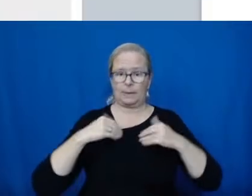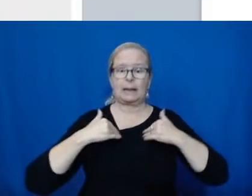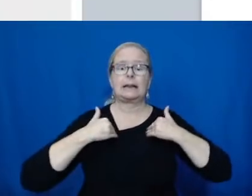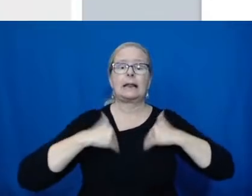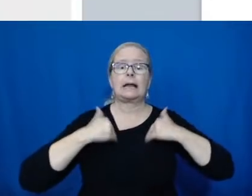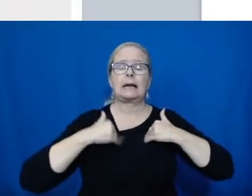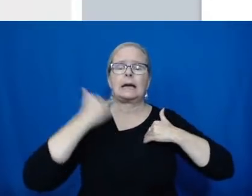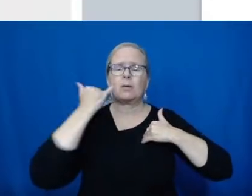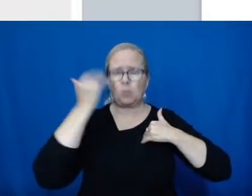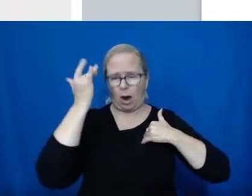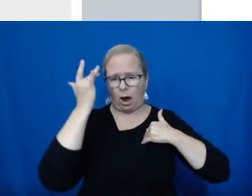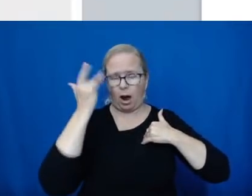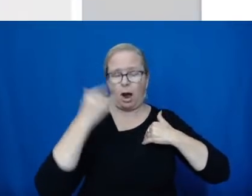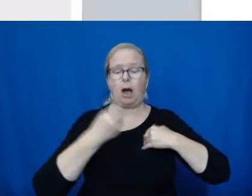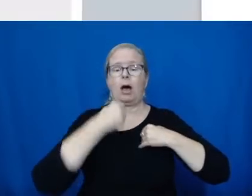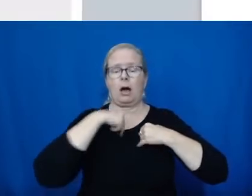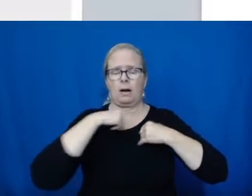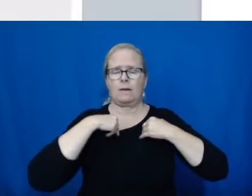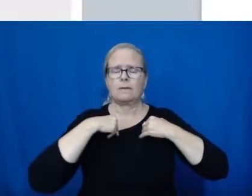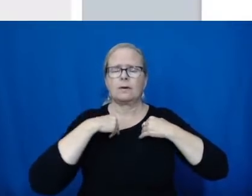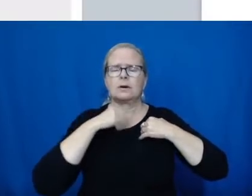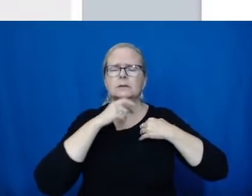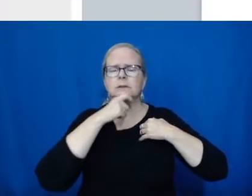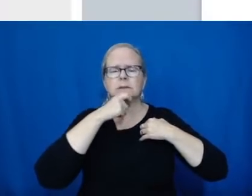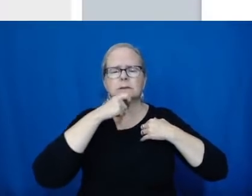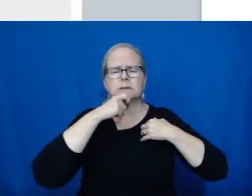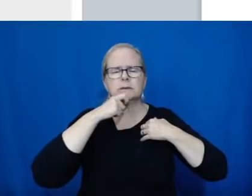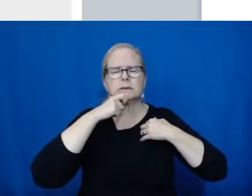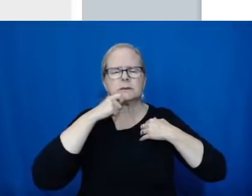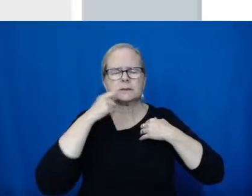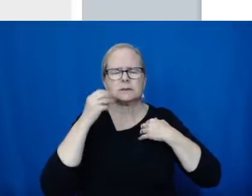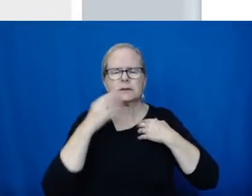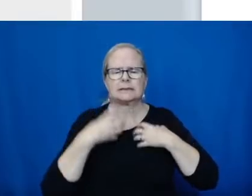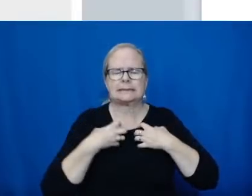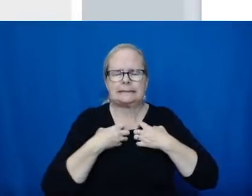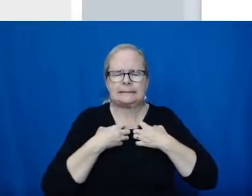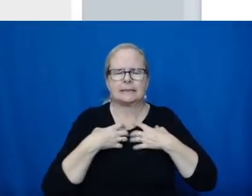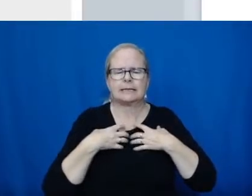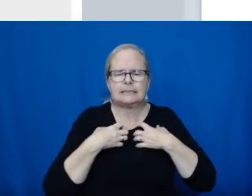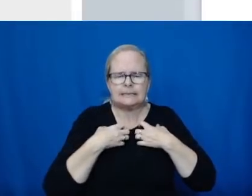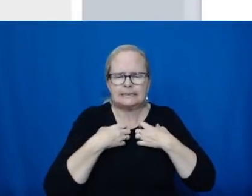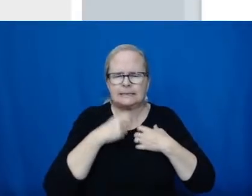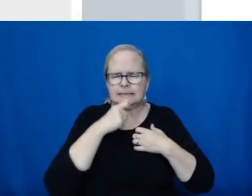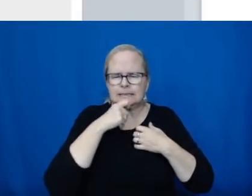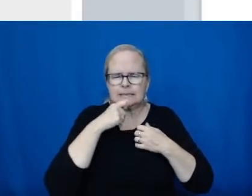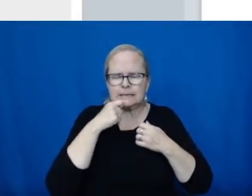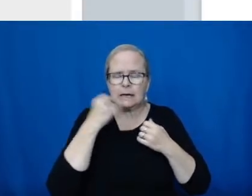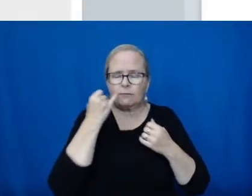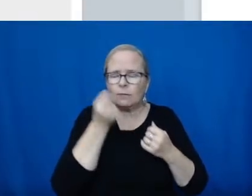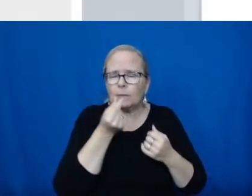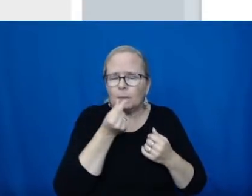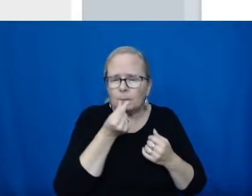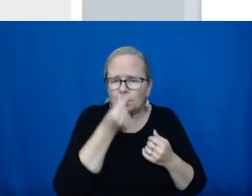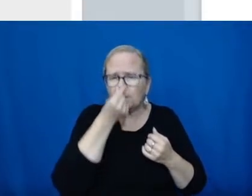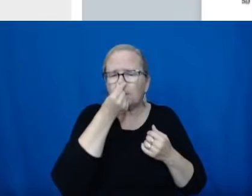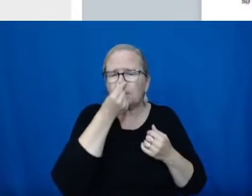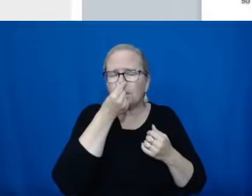of humidity to protect the lungs and keep them in the non-ICU